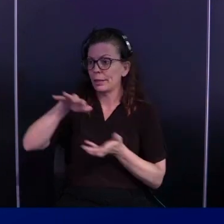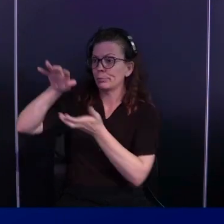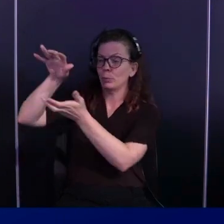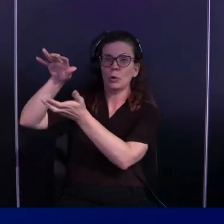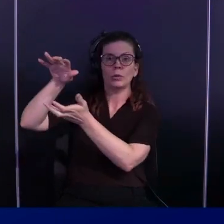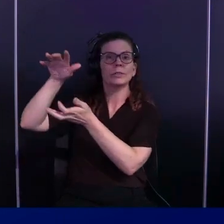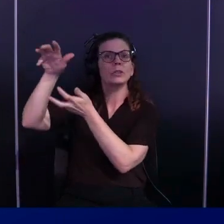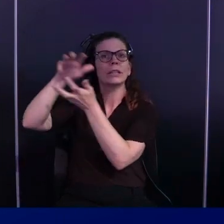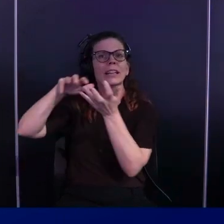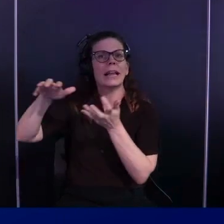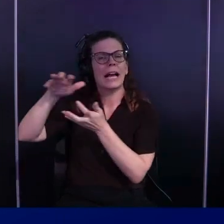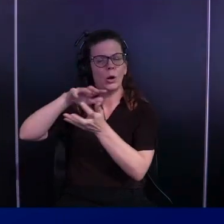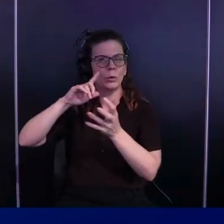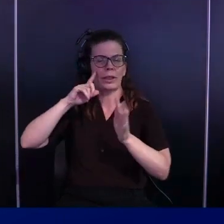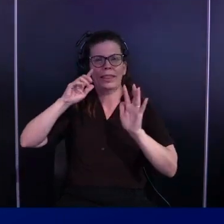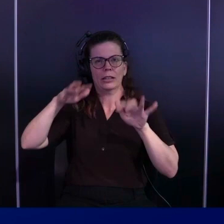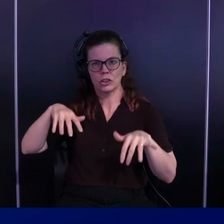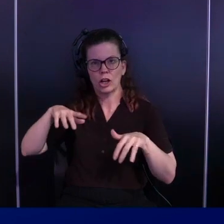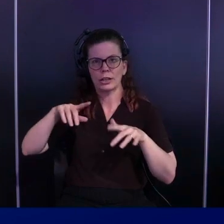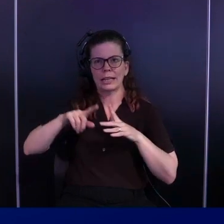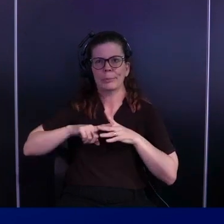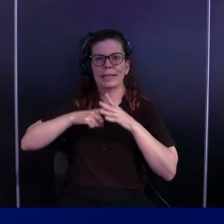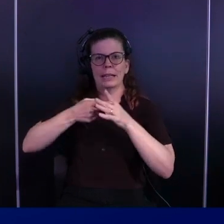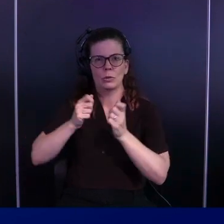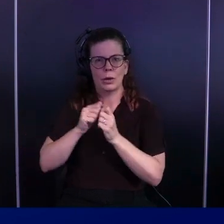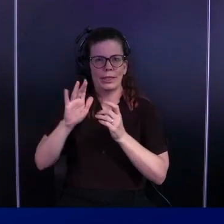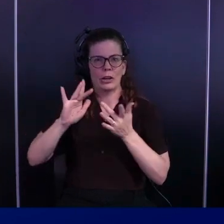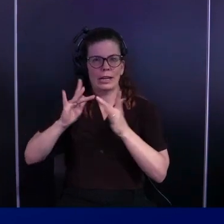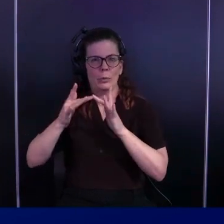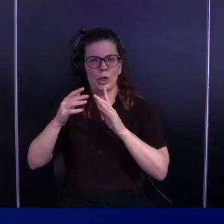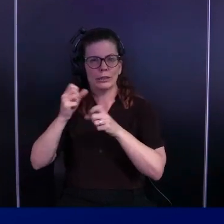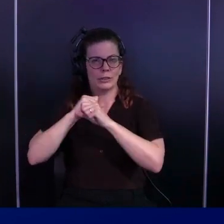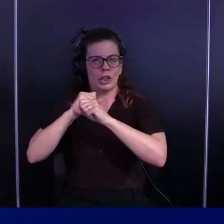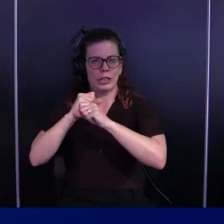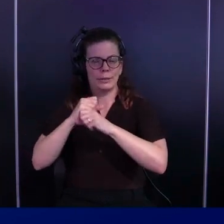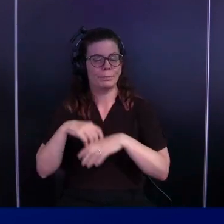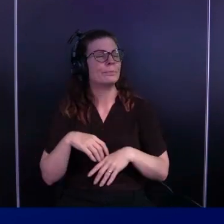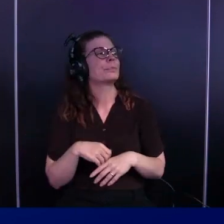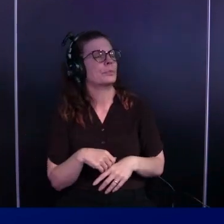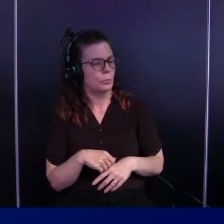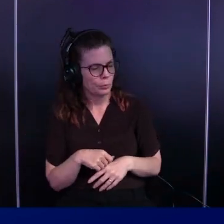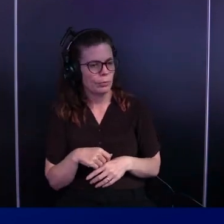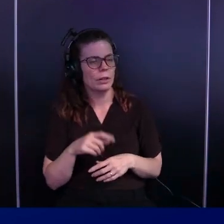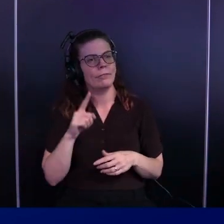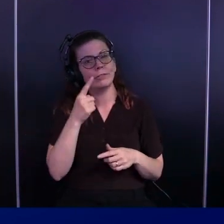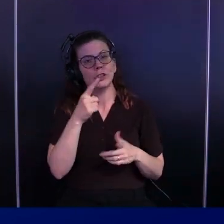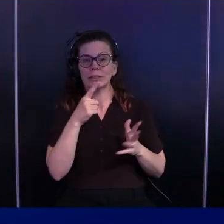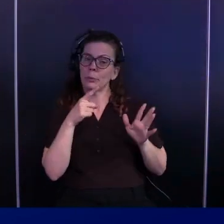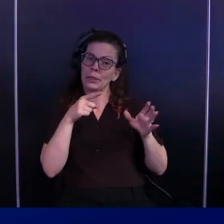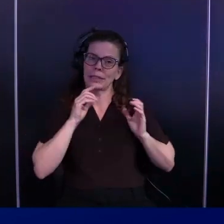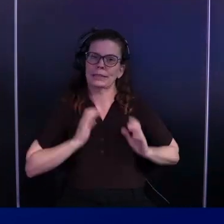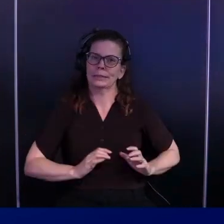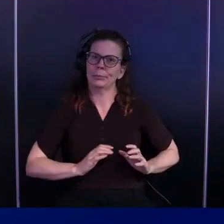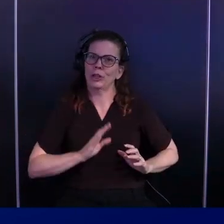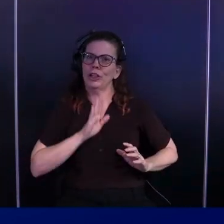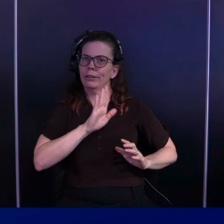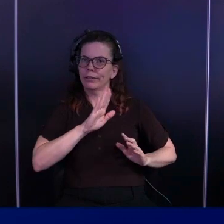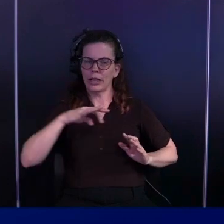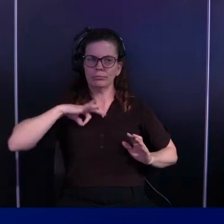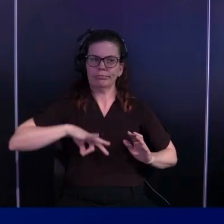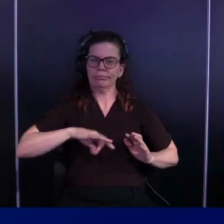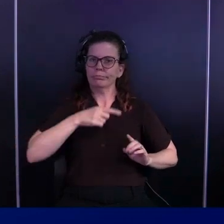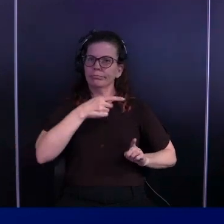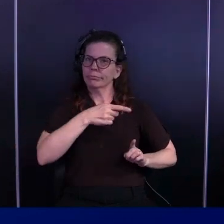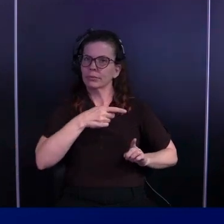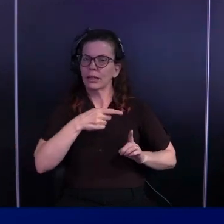really catches them off guard first about their network security? So first of all, I'll give it to customers credit that